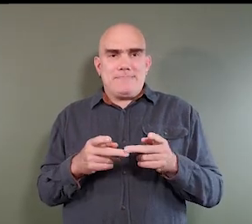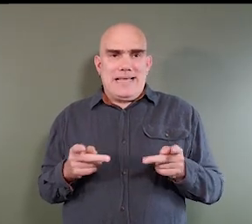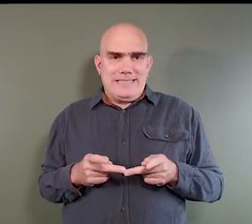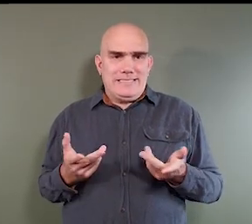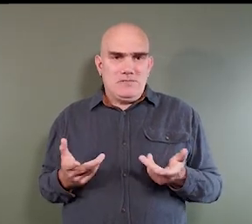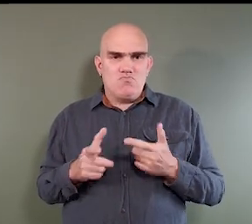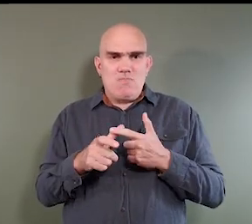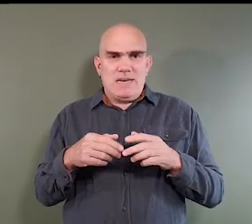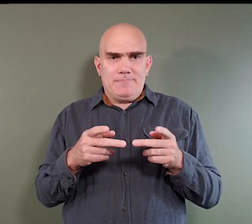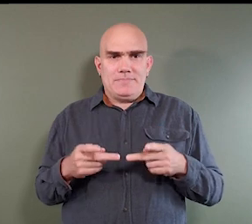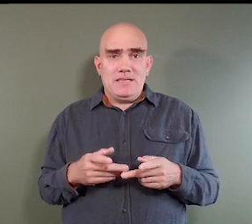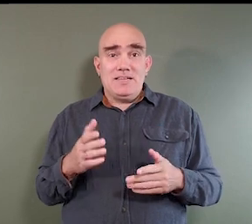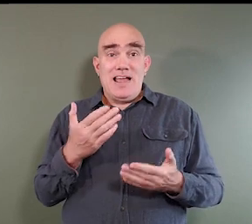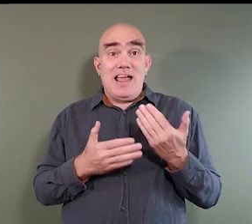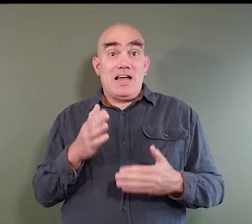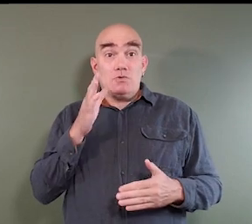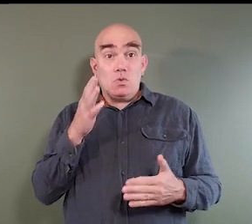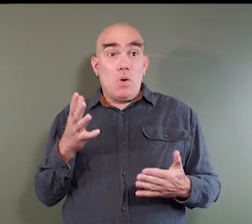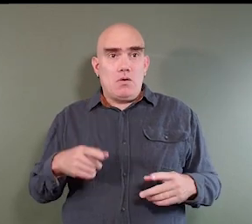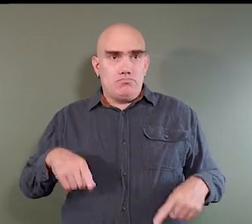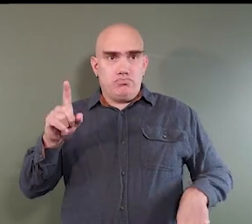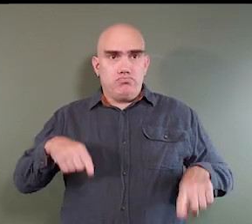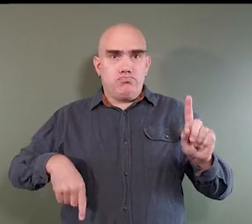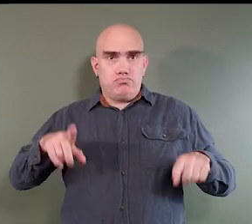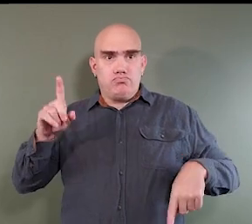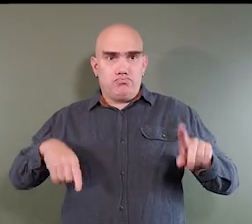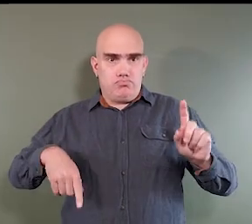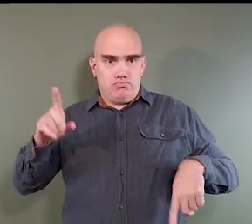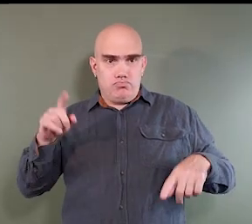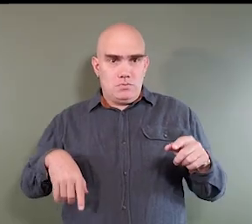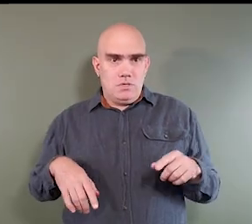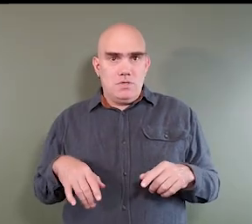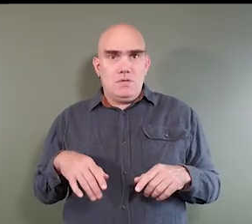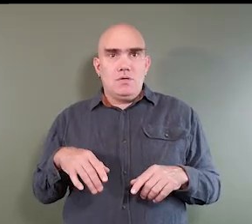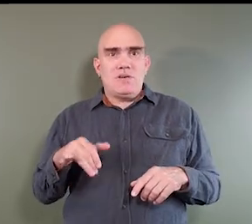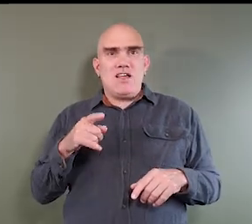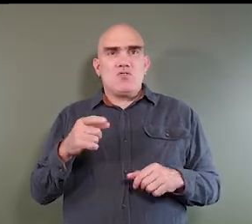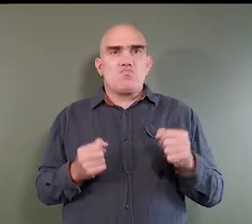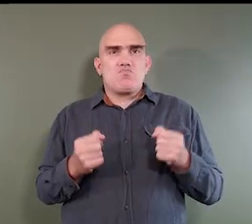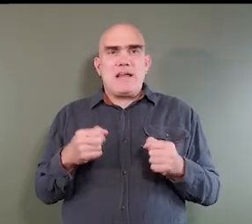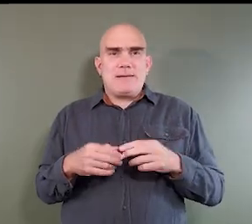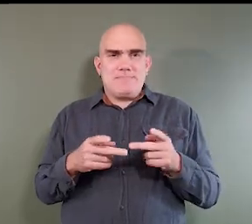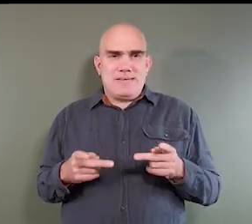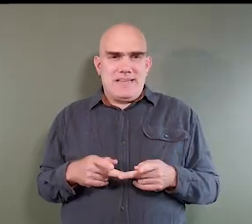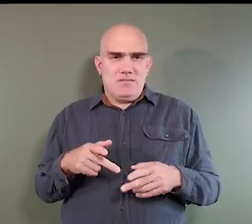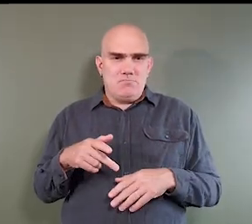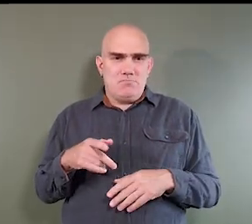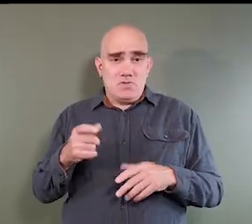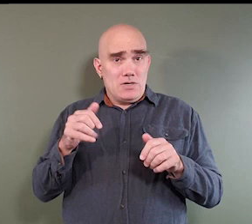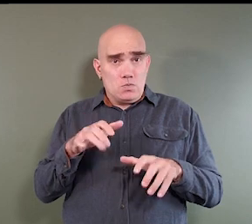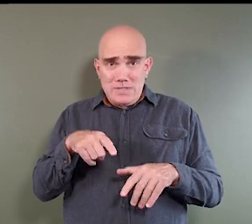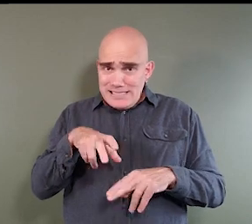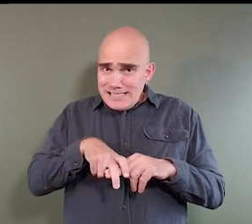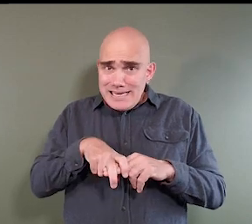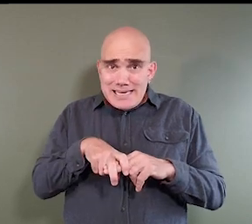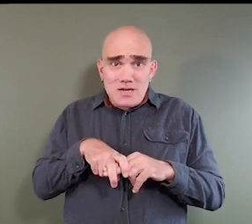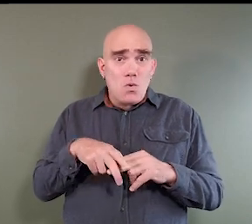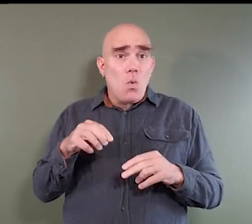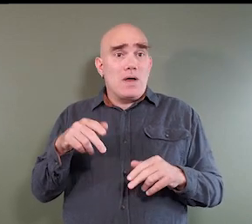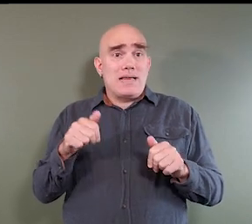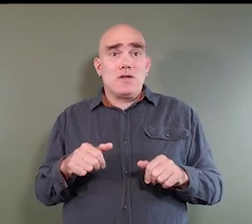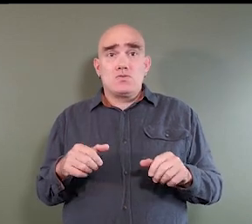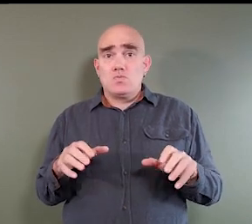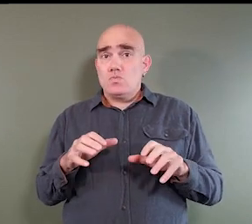gonna go flying right out in front of you like you're running in place, you're jogging in place. You can do this seated, you can do this